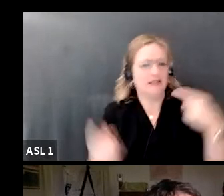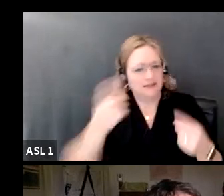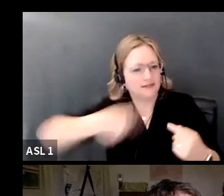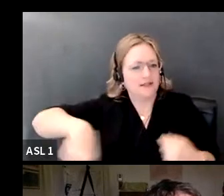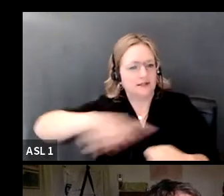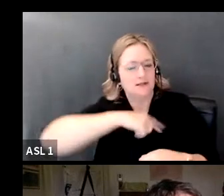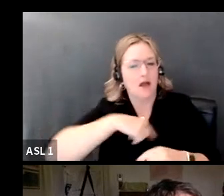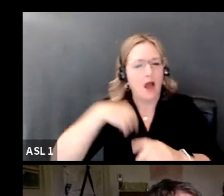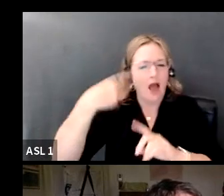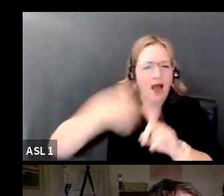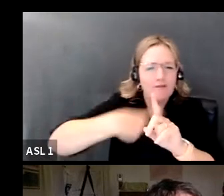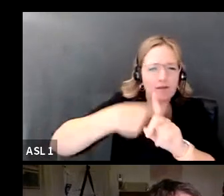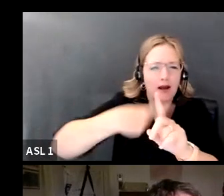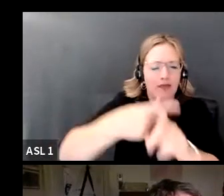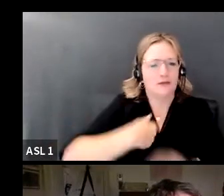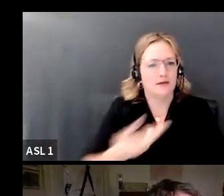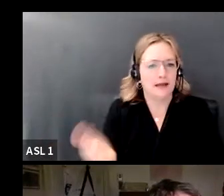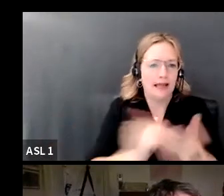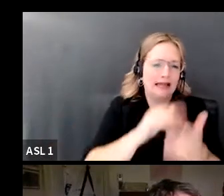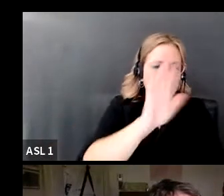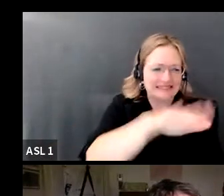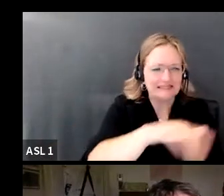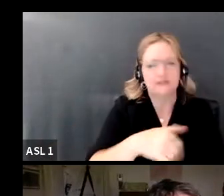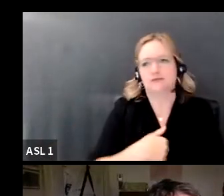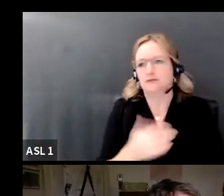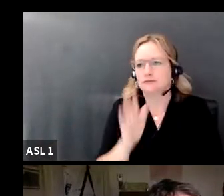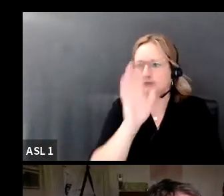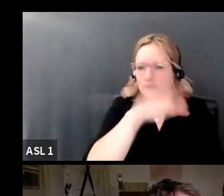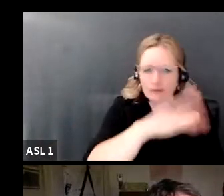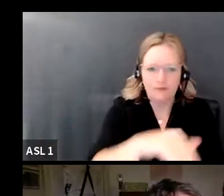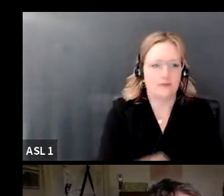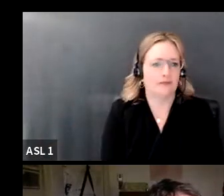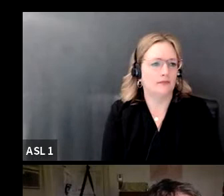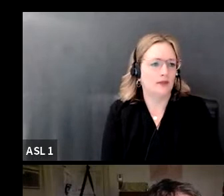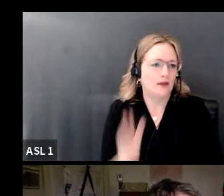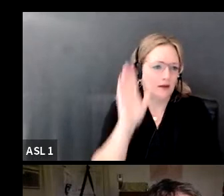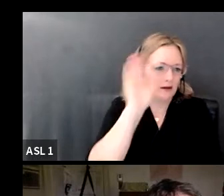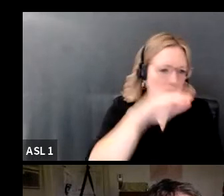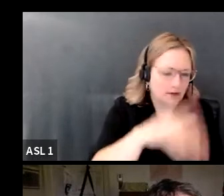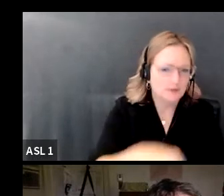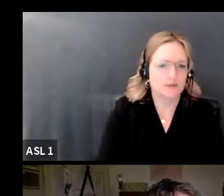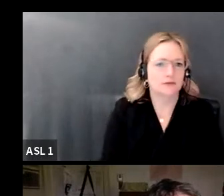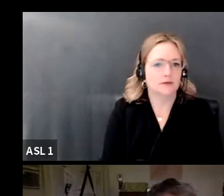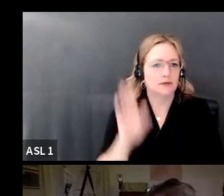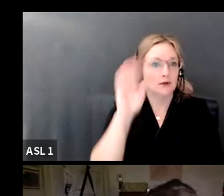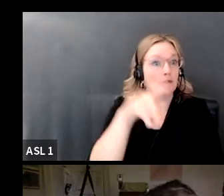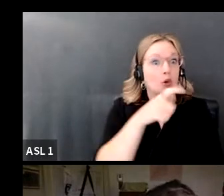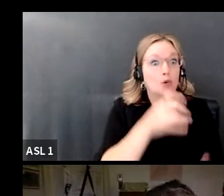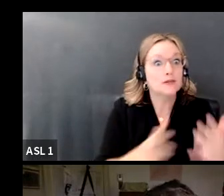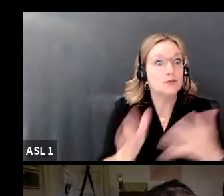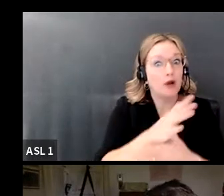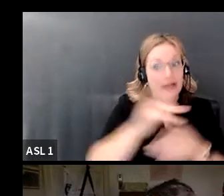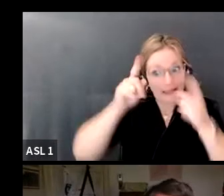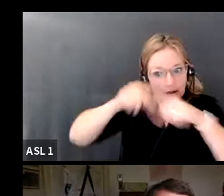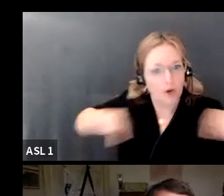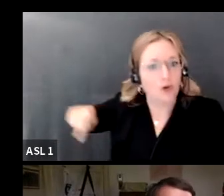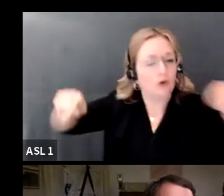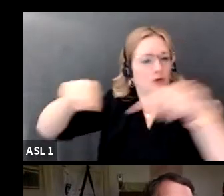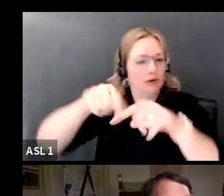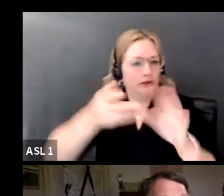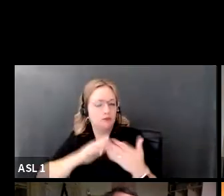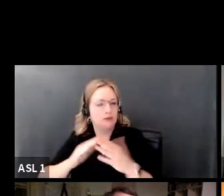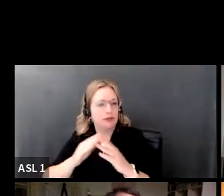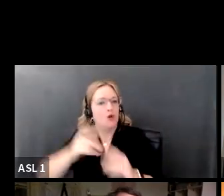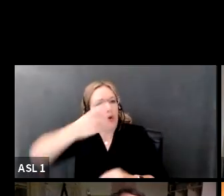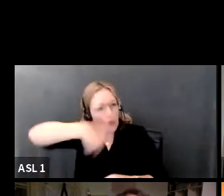after month and asking you guys to freeze it but you guys don't understand that we are your priorities we are the frontline